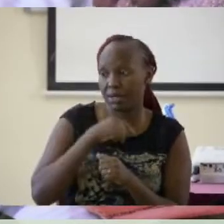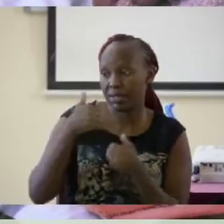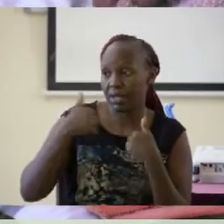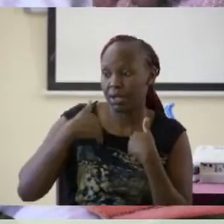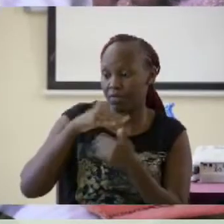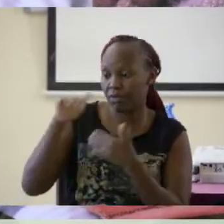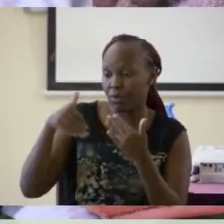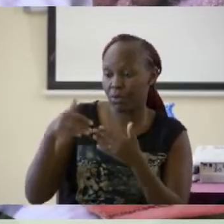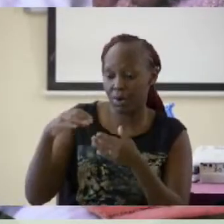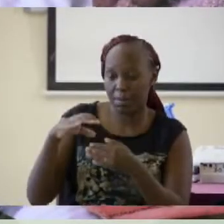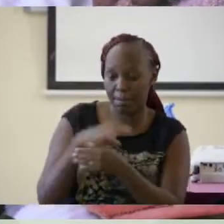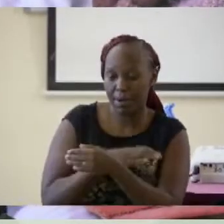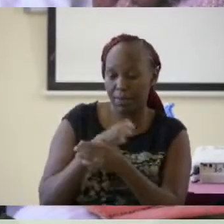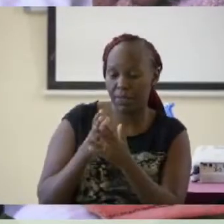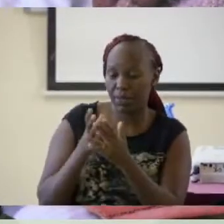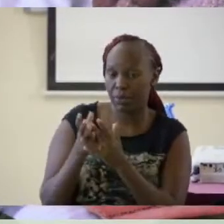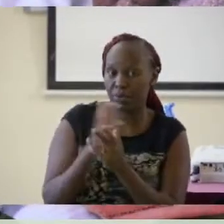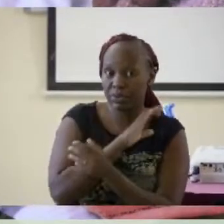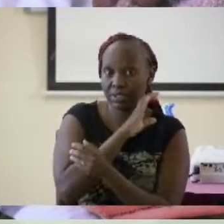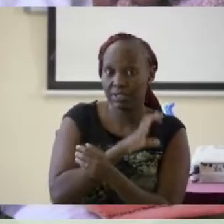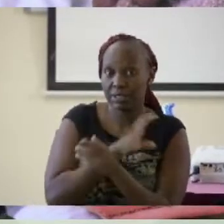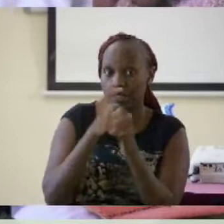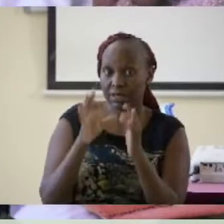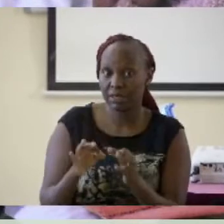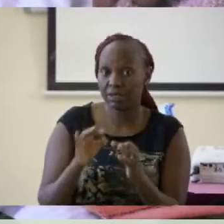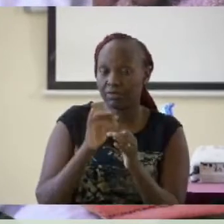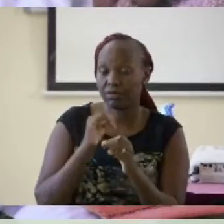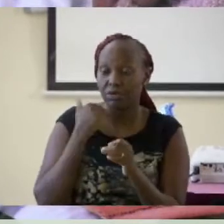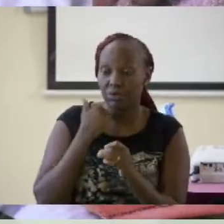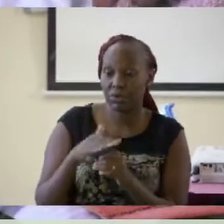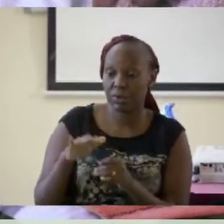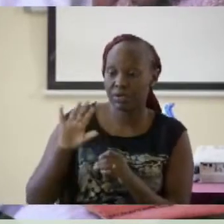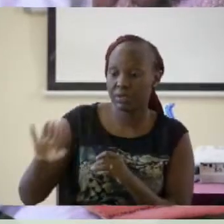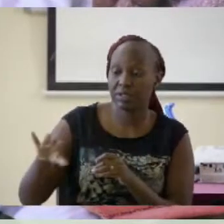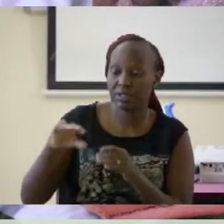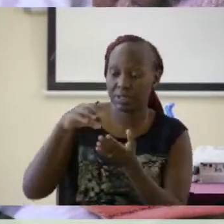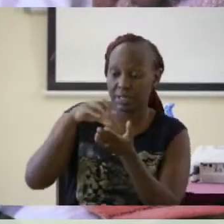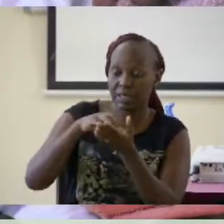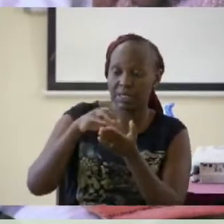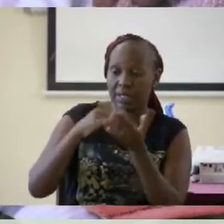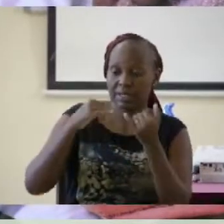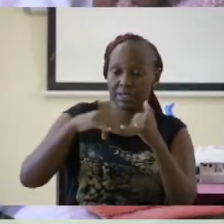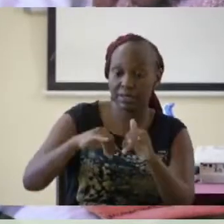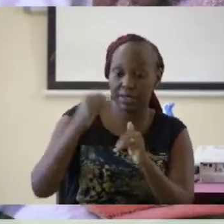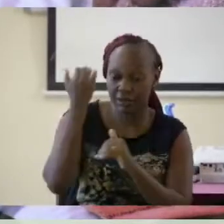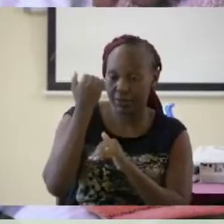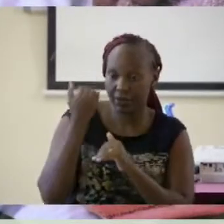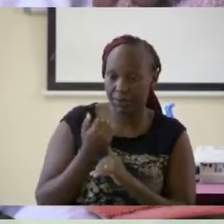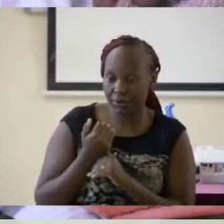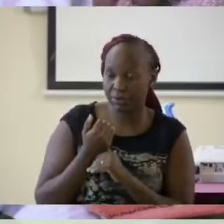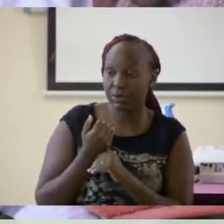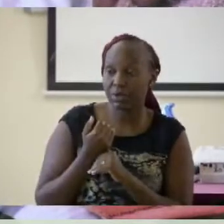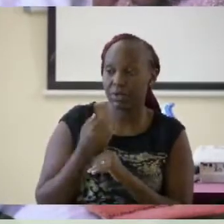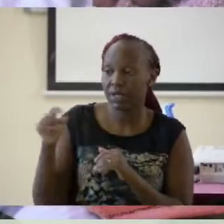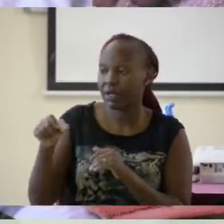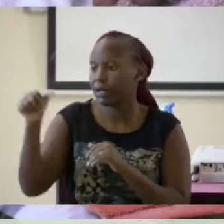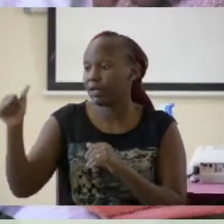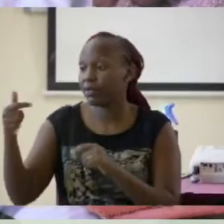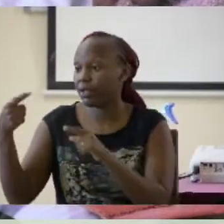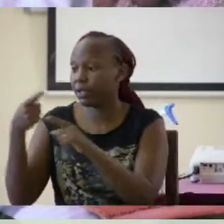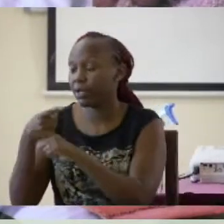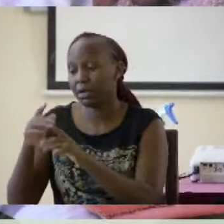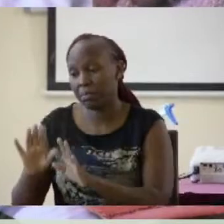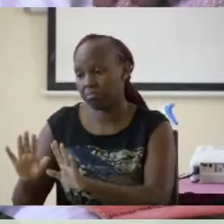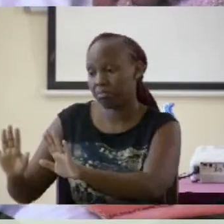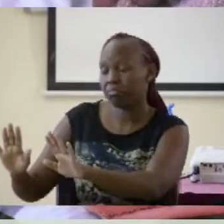the powers through the citizen. And if he does not want his case to be tried in court and tried elsewhere, we should just let him